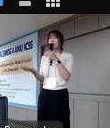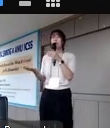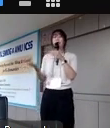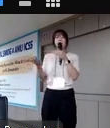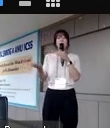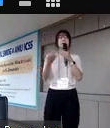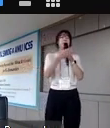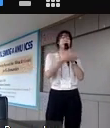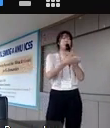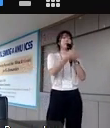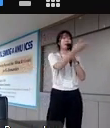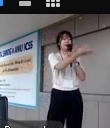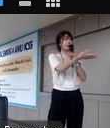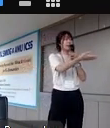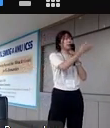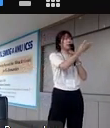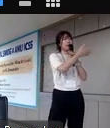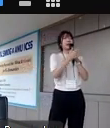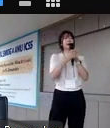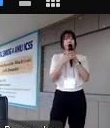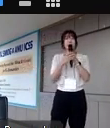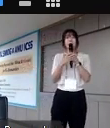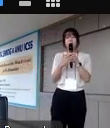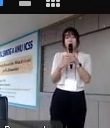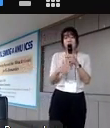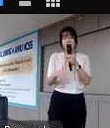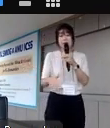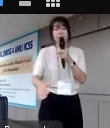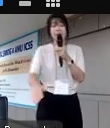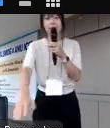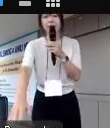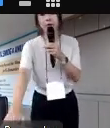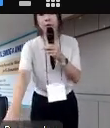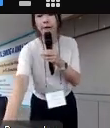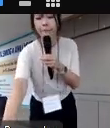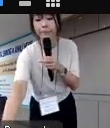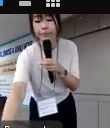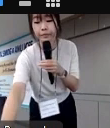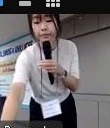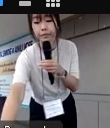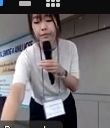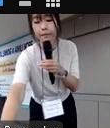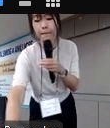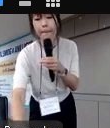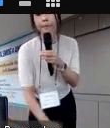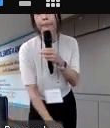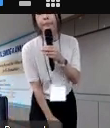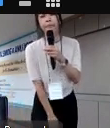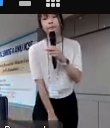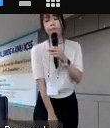optional. So this seems to be a better fit than agreement, which is syntactically obligatory.